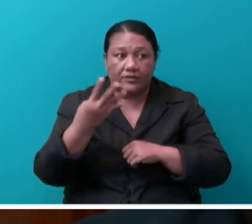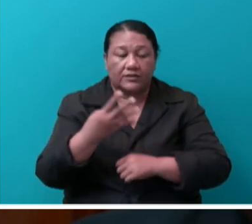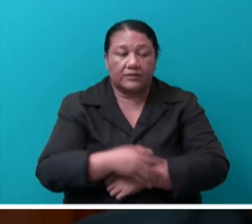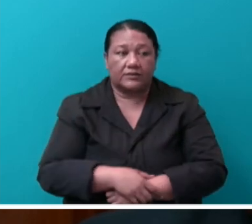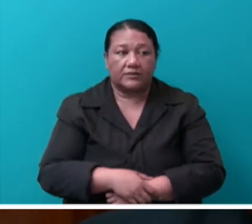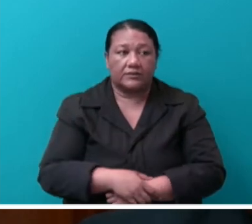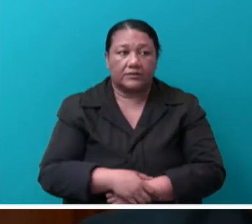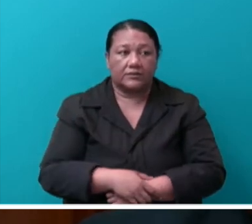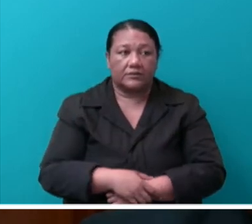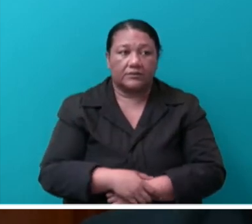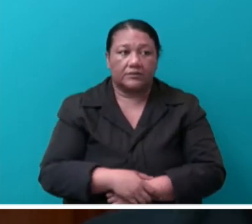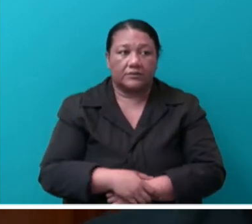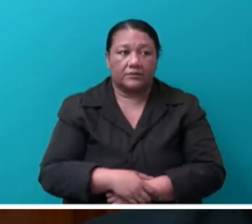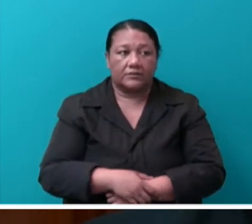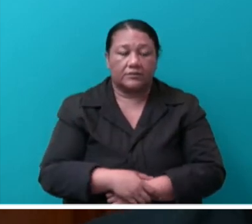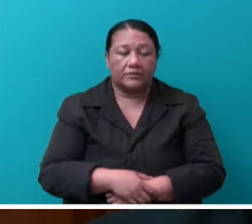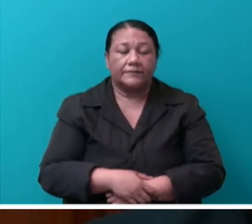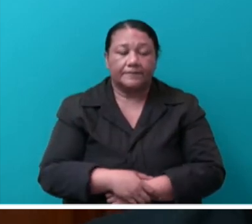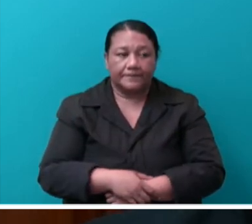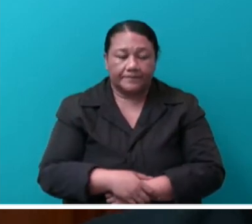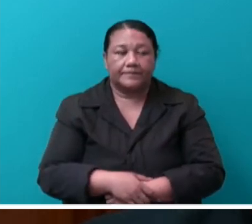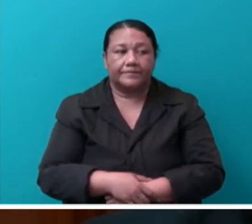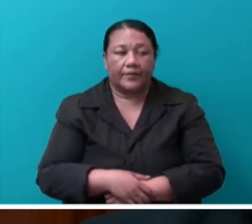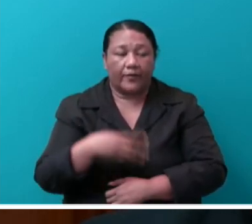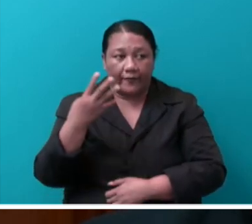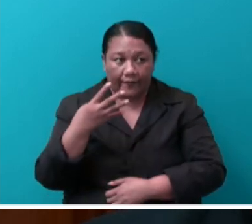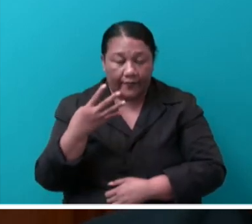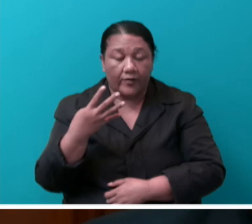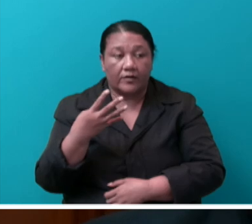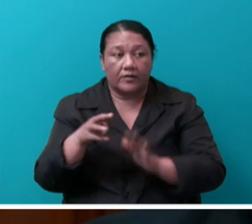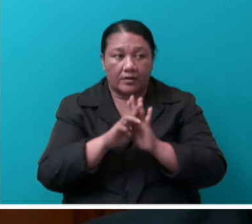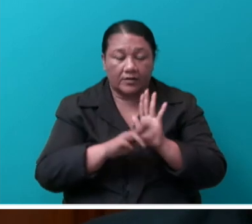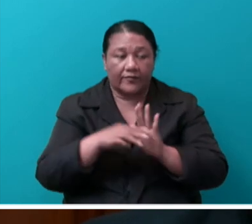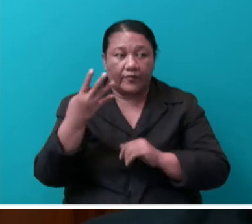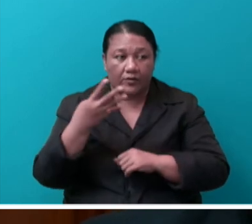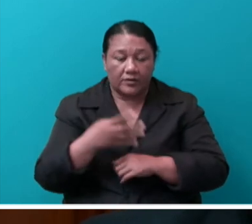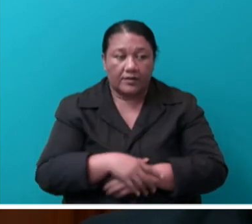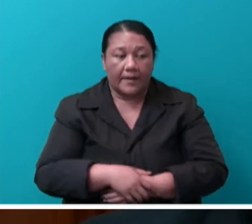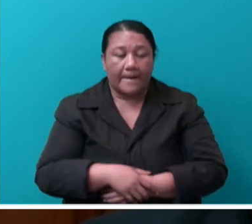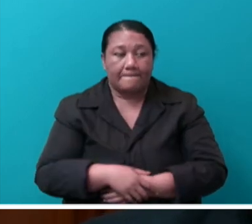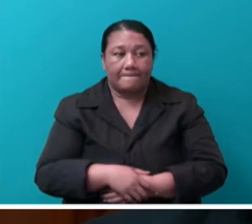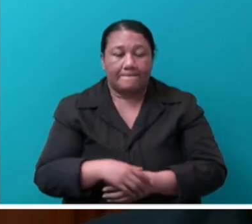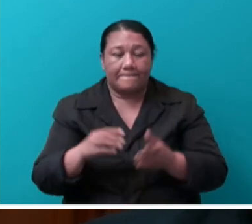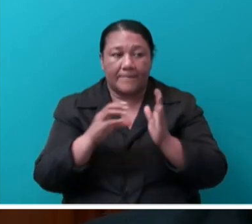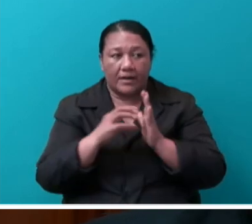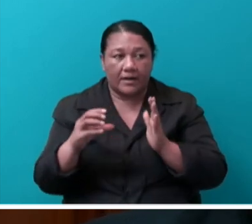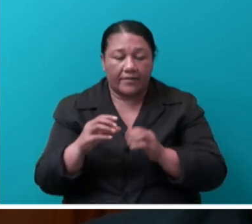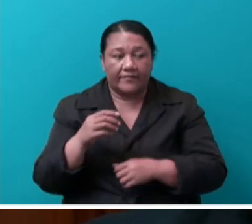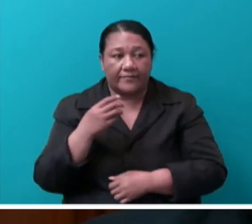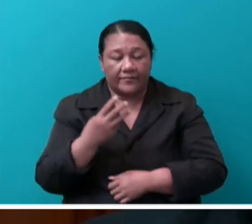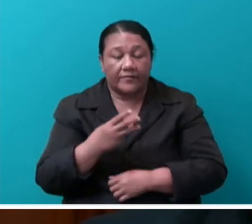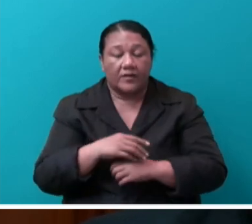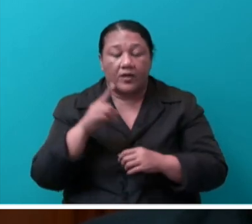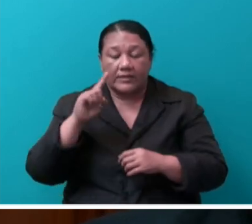The amendment has been made to Regulation 14, in paragraph E specifically, which states that the Great Council of